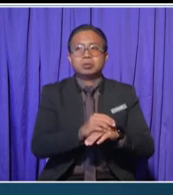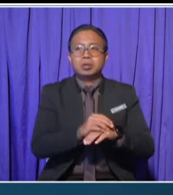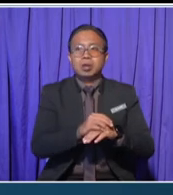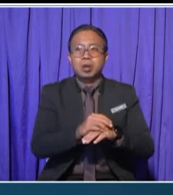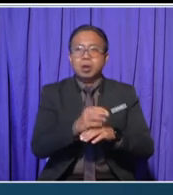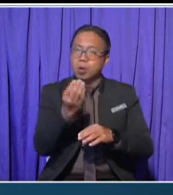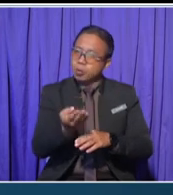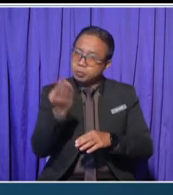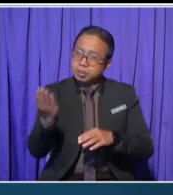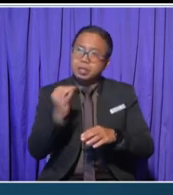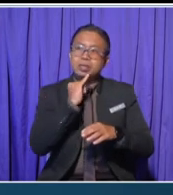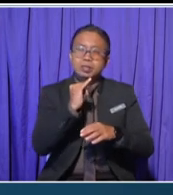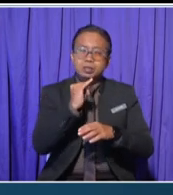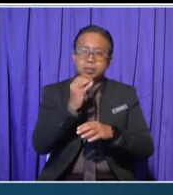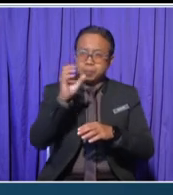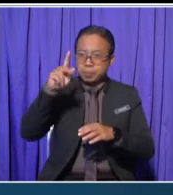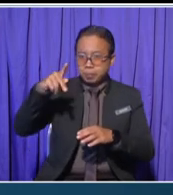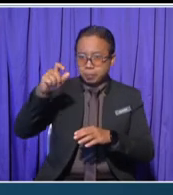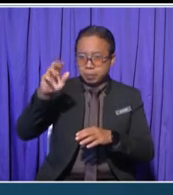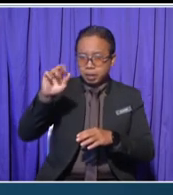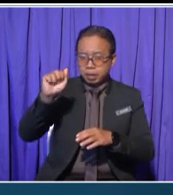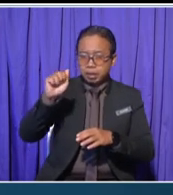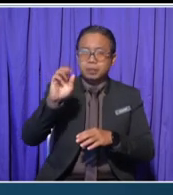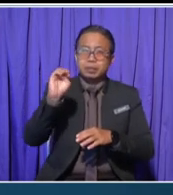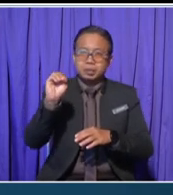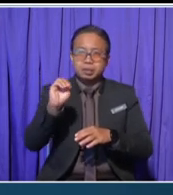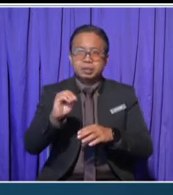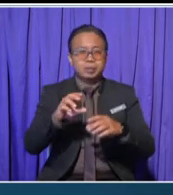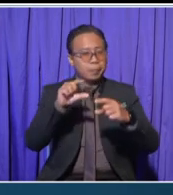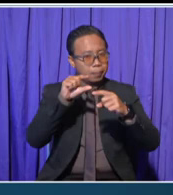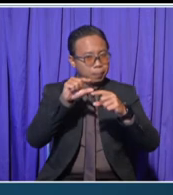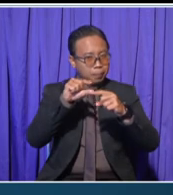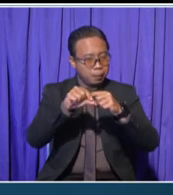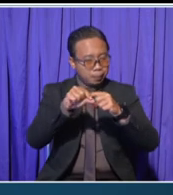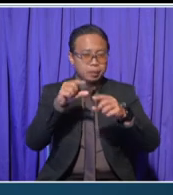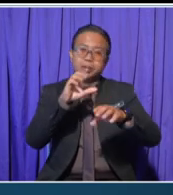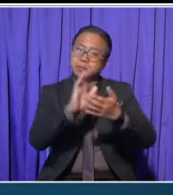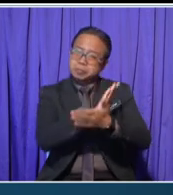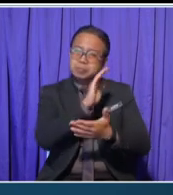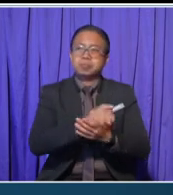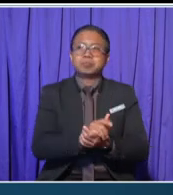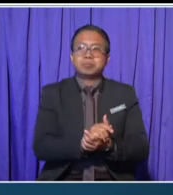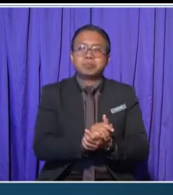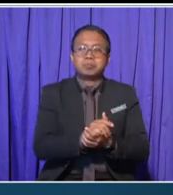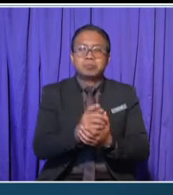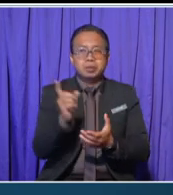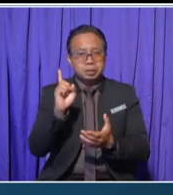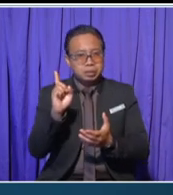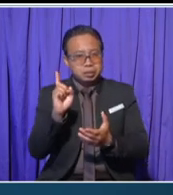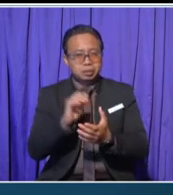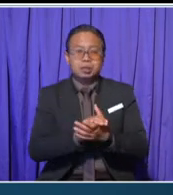Object is the parameter for pencil and paper clip, while length